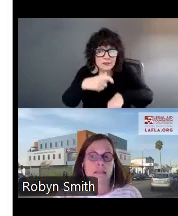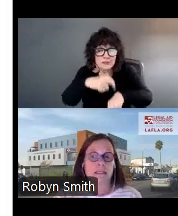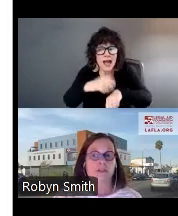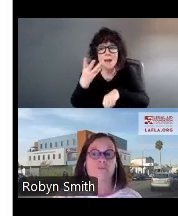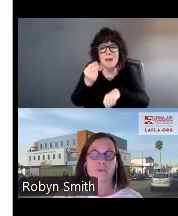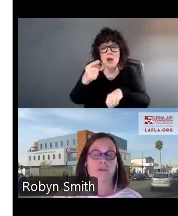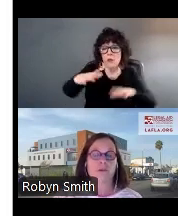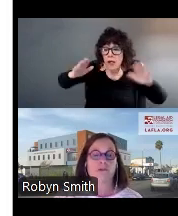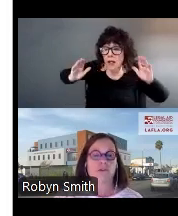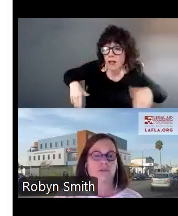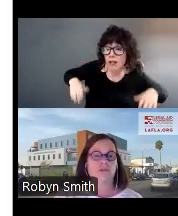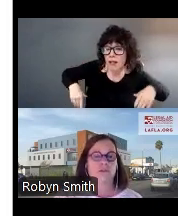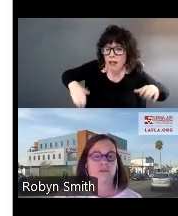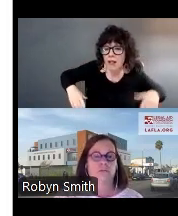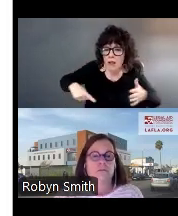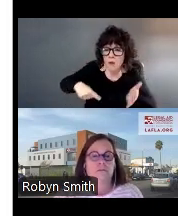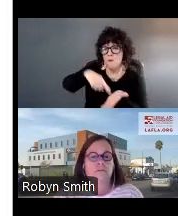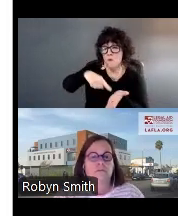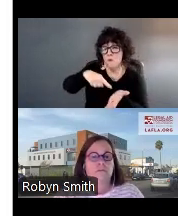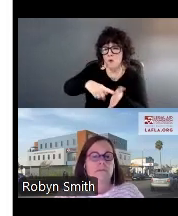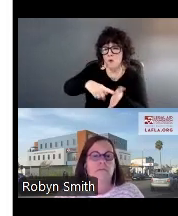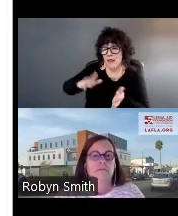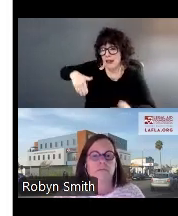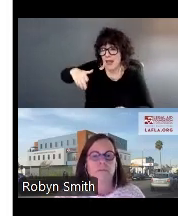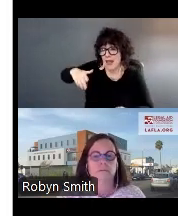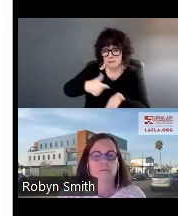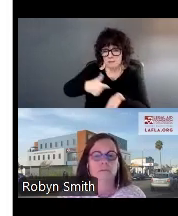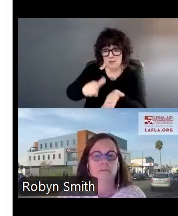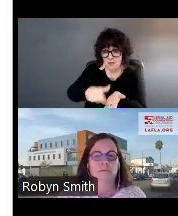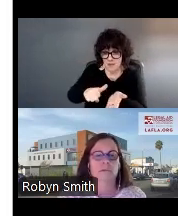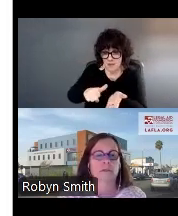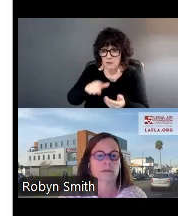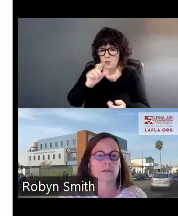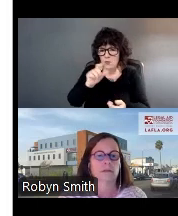an extension from your loan servicer.